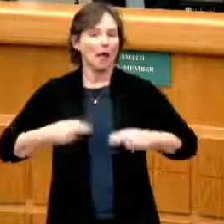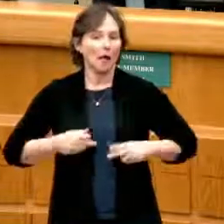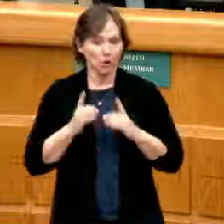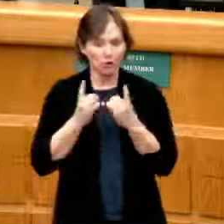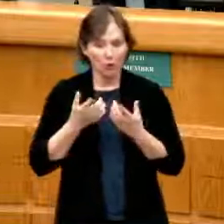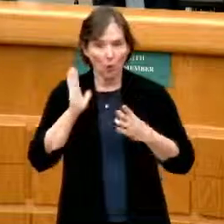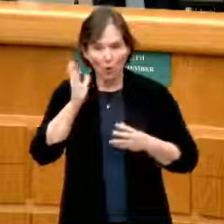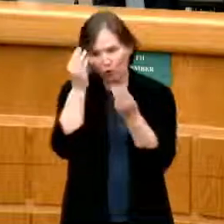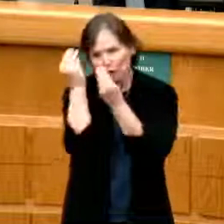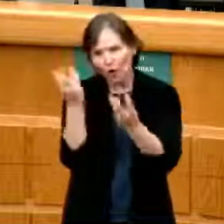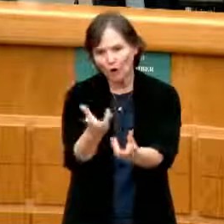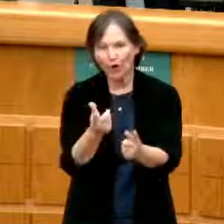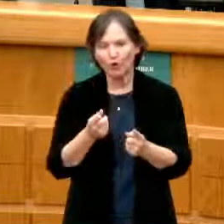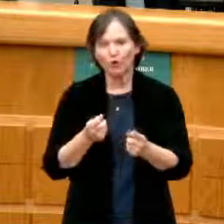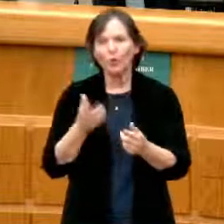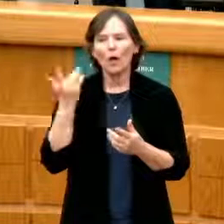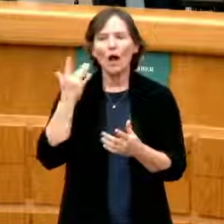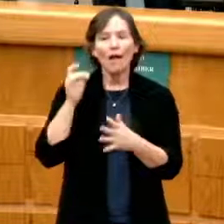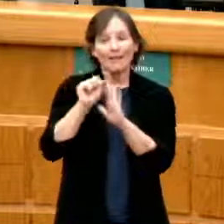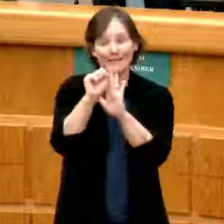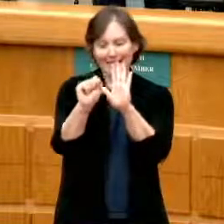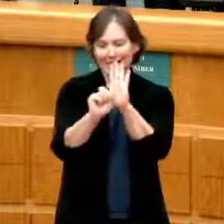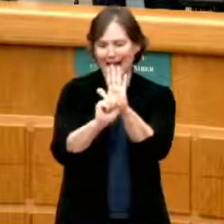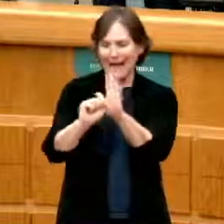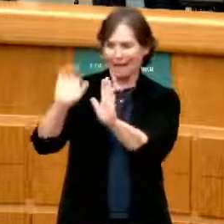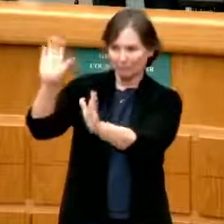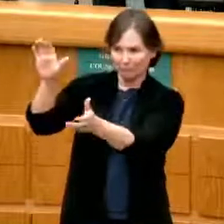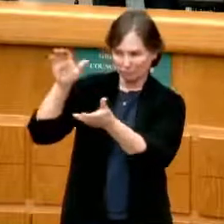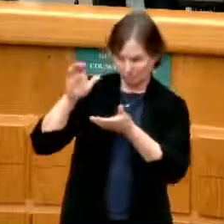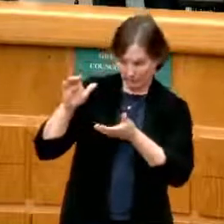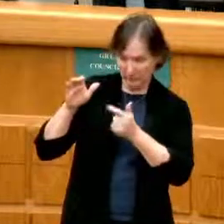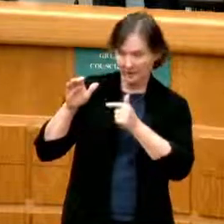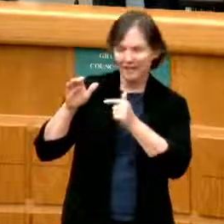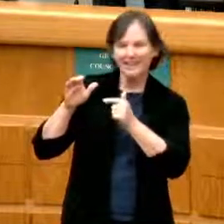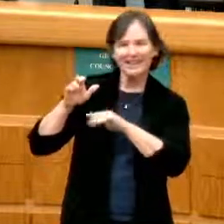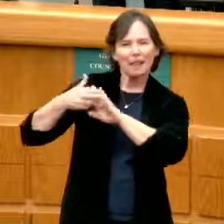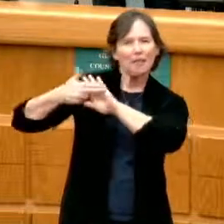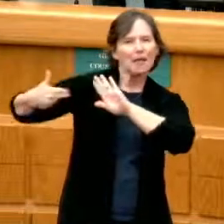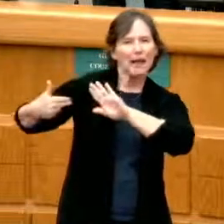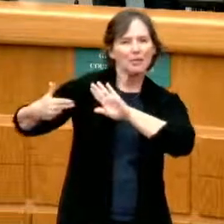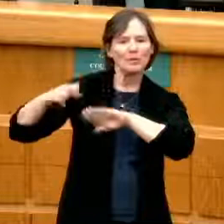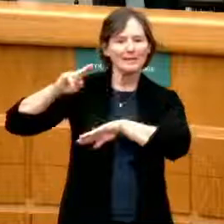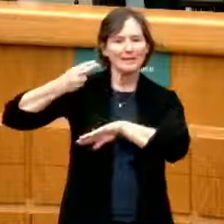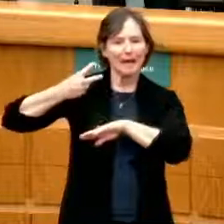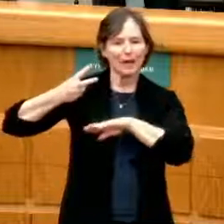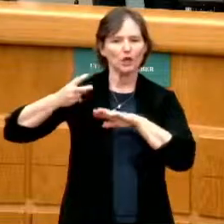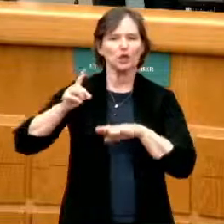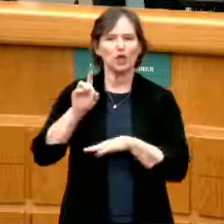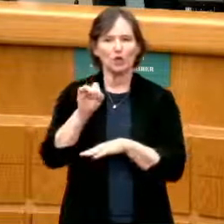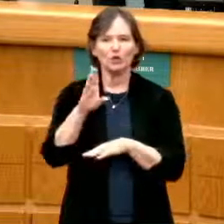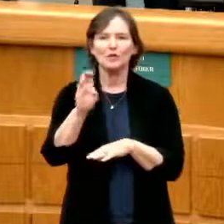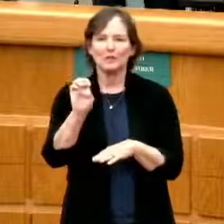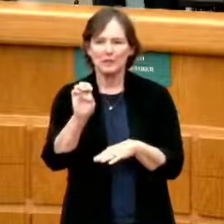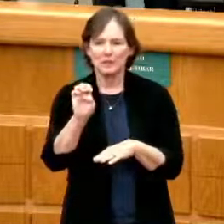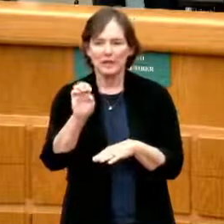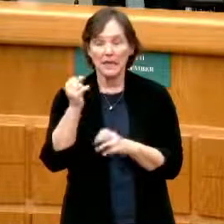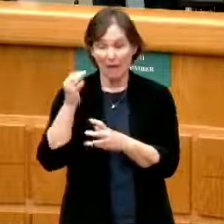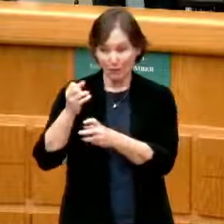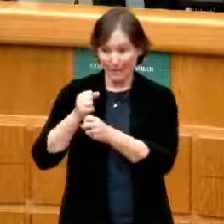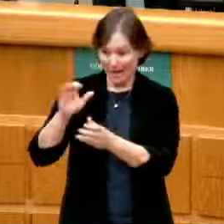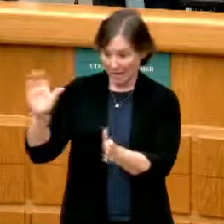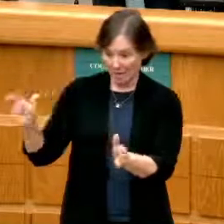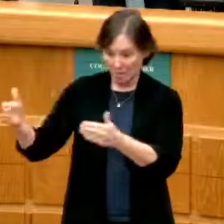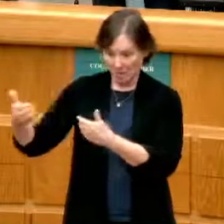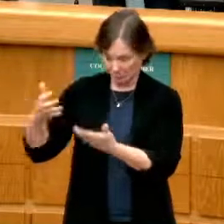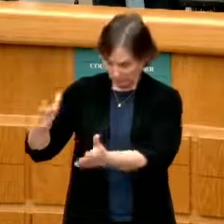as second dose allocation. So if we did 500, we get an allocation of 500 second doses. We know it's time to